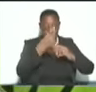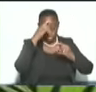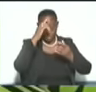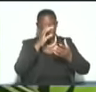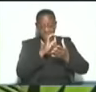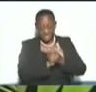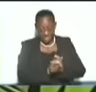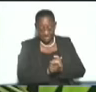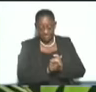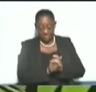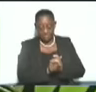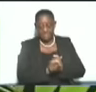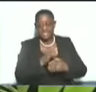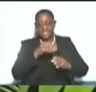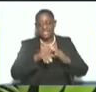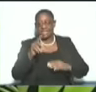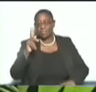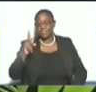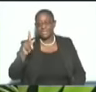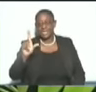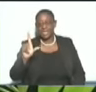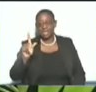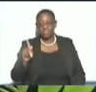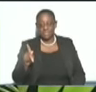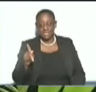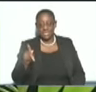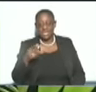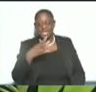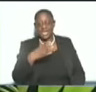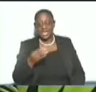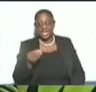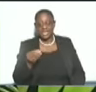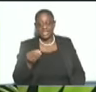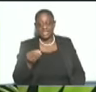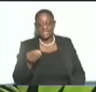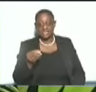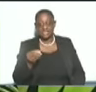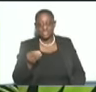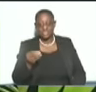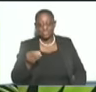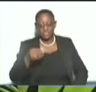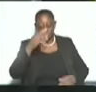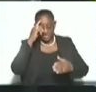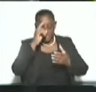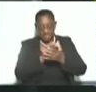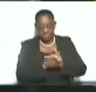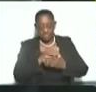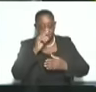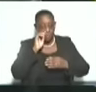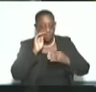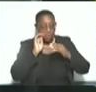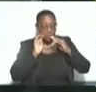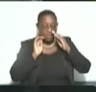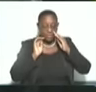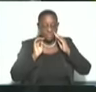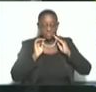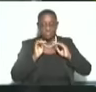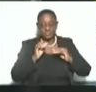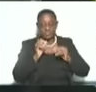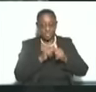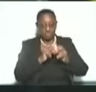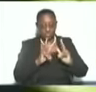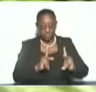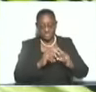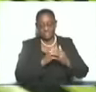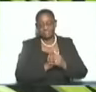great PLP and its philosophy of wiping the tear from every eye. As the Member of